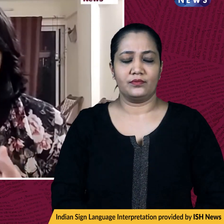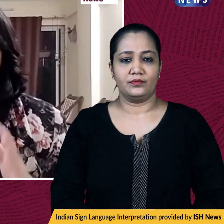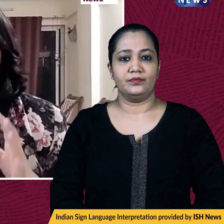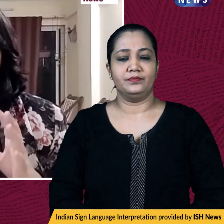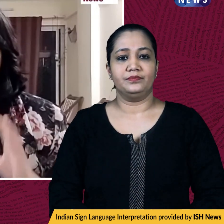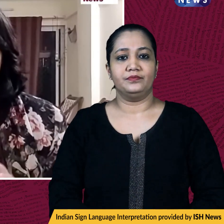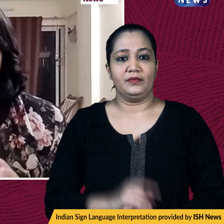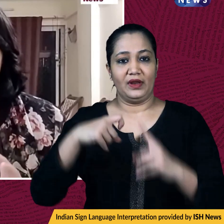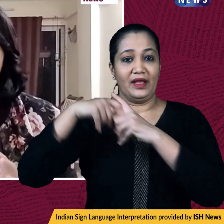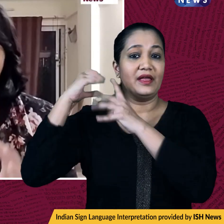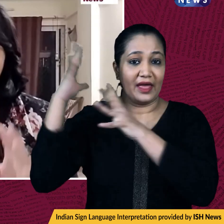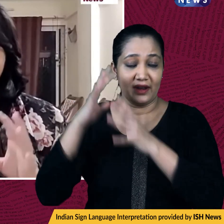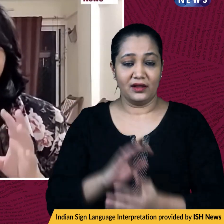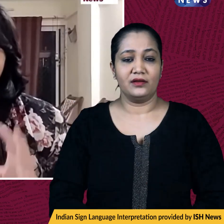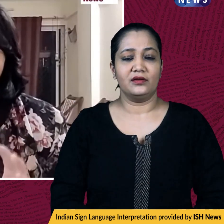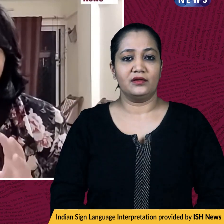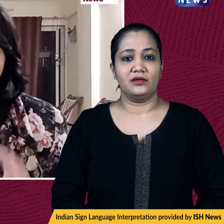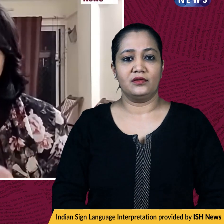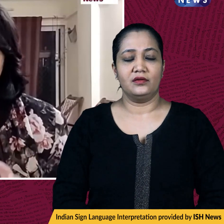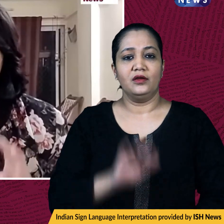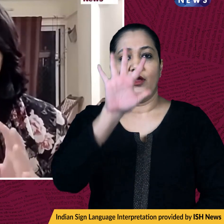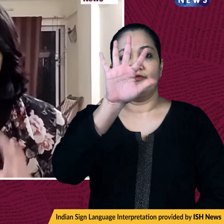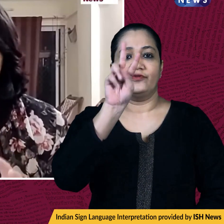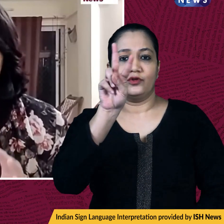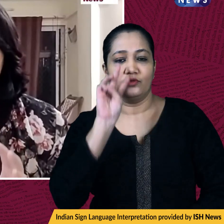point in time. Kerala has reported